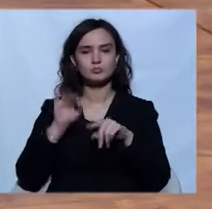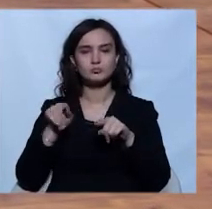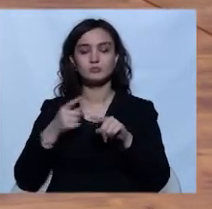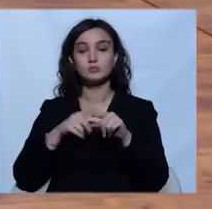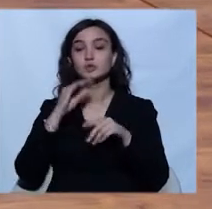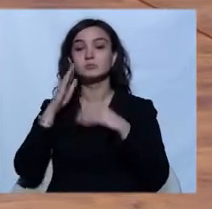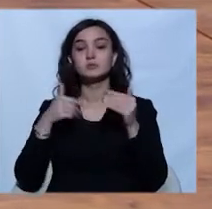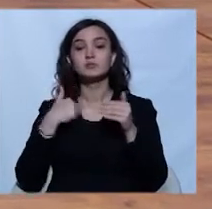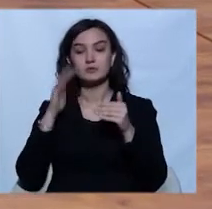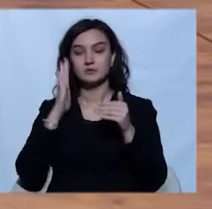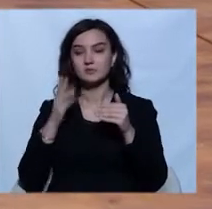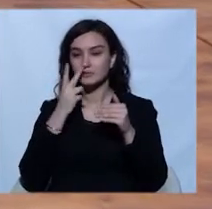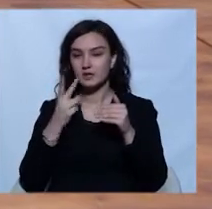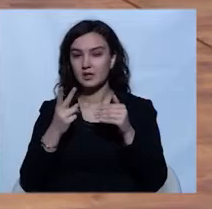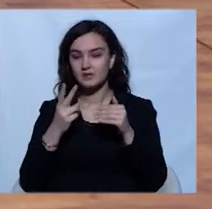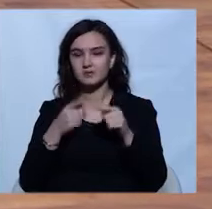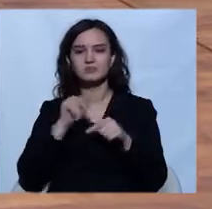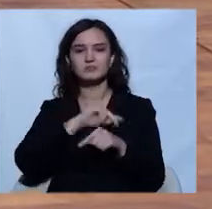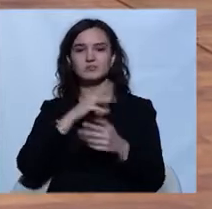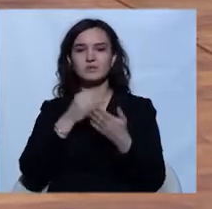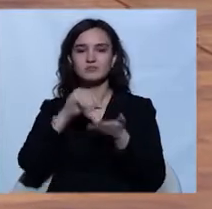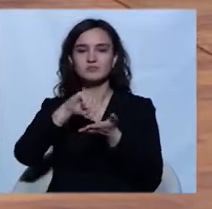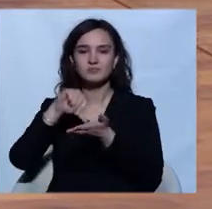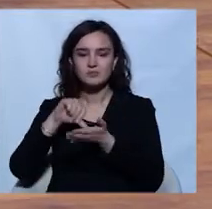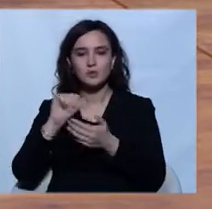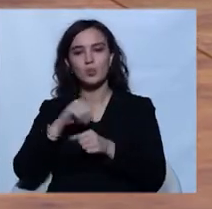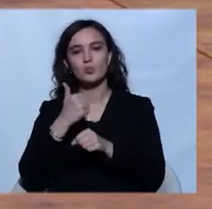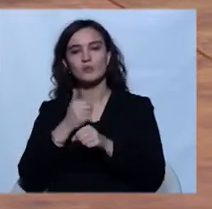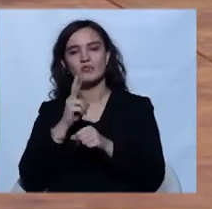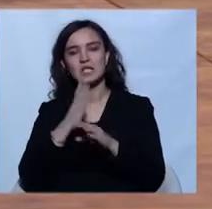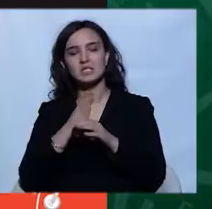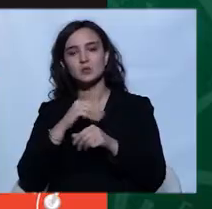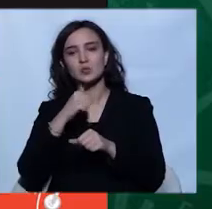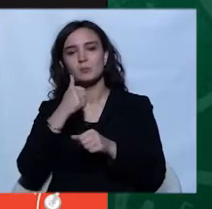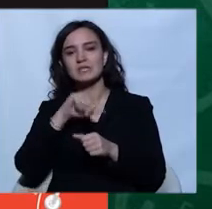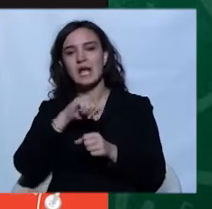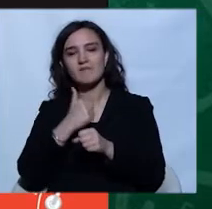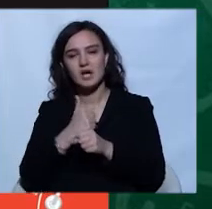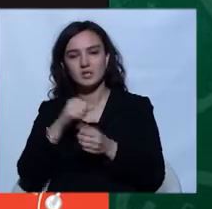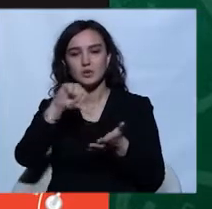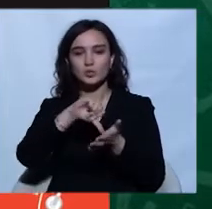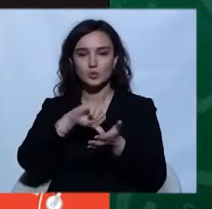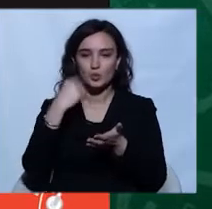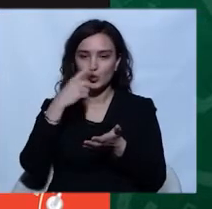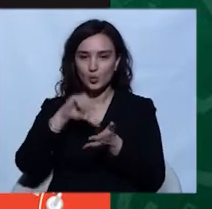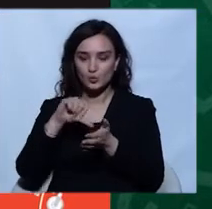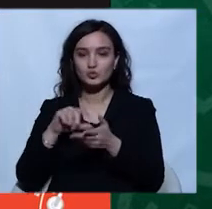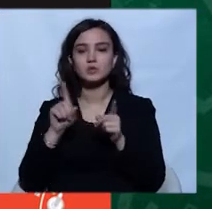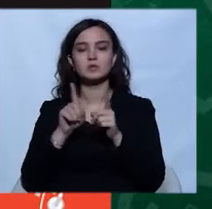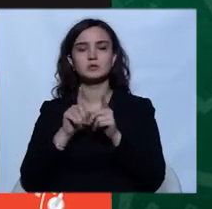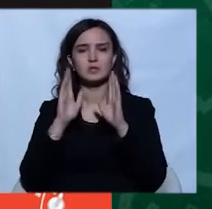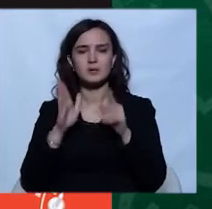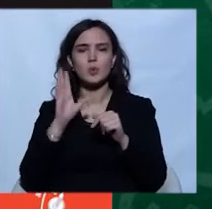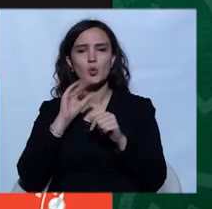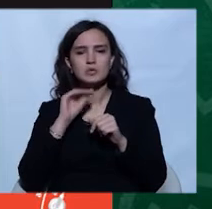that, we will be looking at some of the characters, some of the main ones, some of the minor ones. And then we will look at